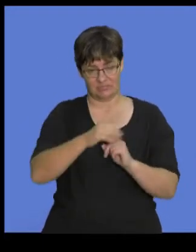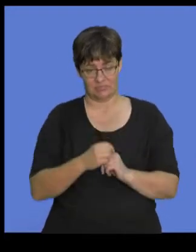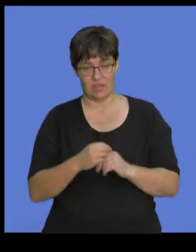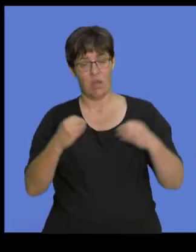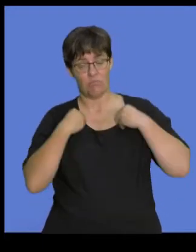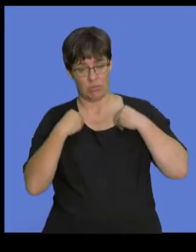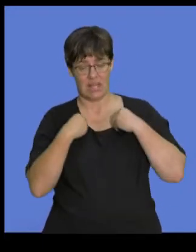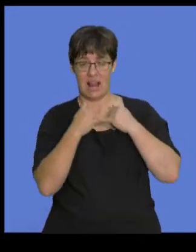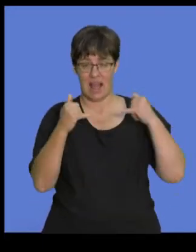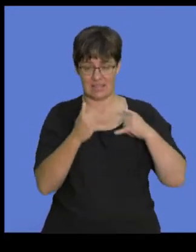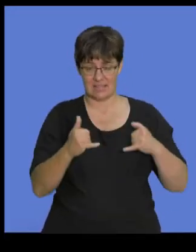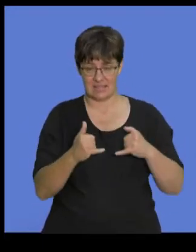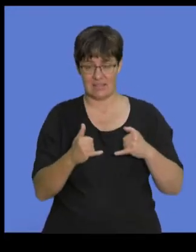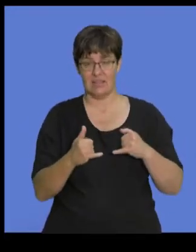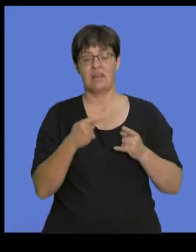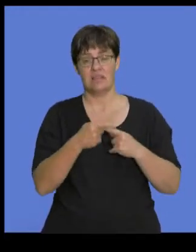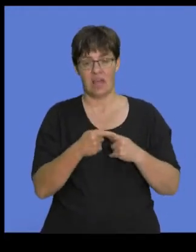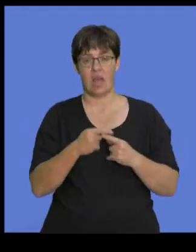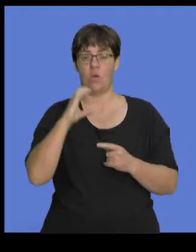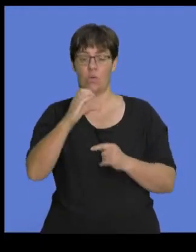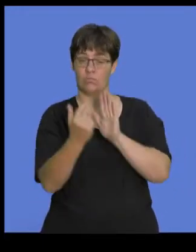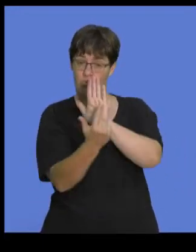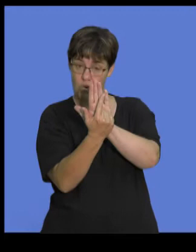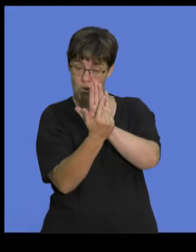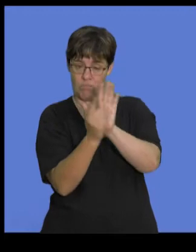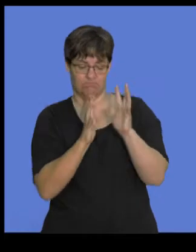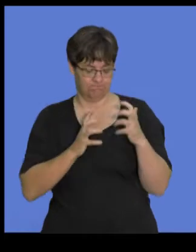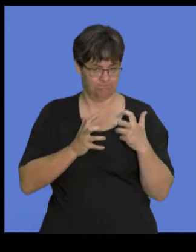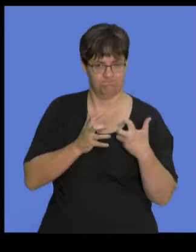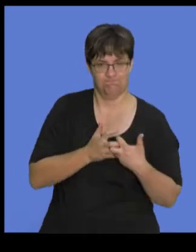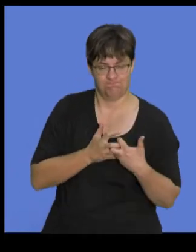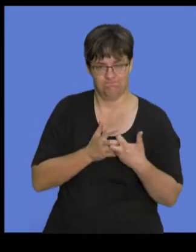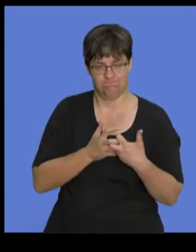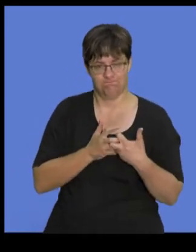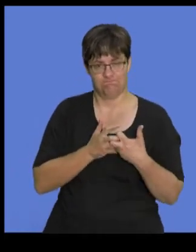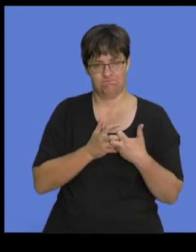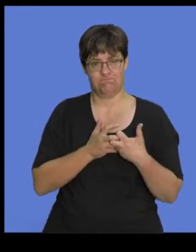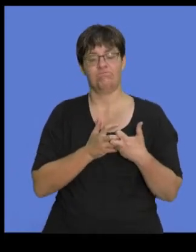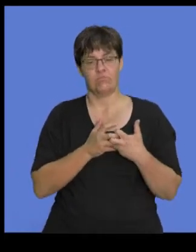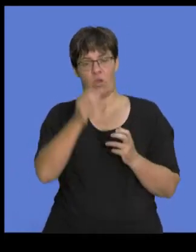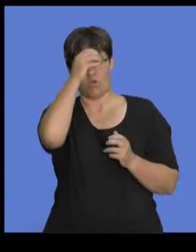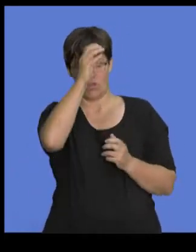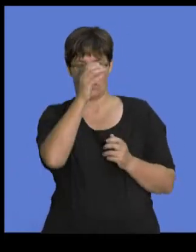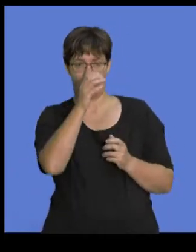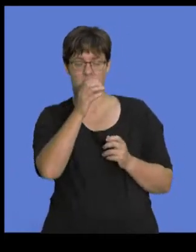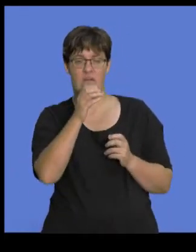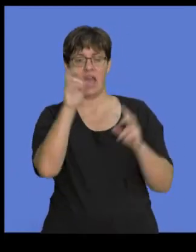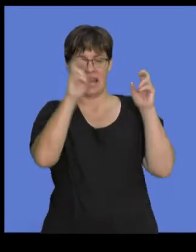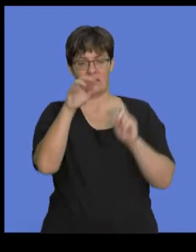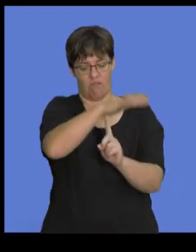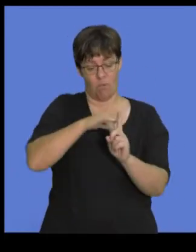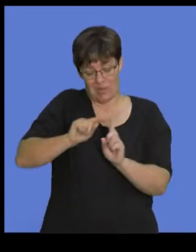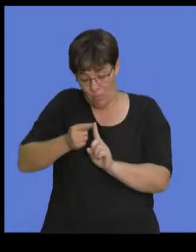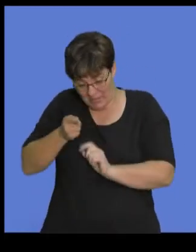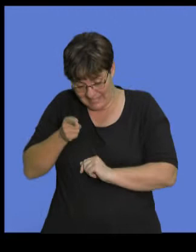electric field lines and how the Coulomb's law fits into the concept of electric field at a